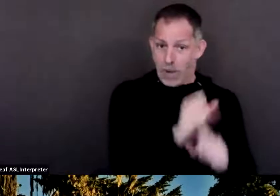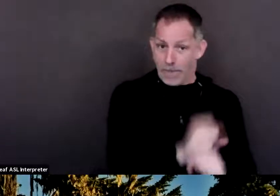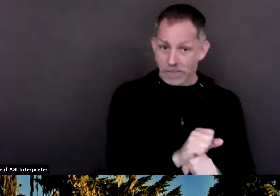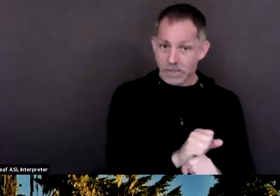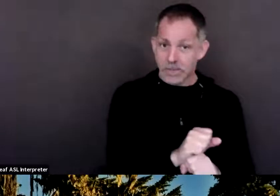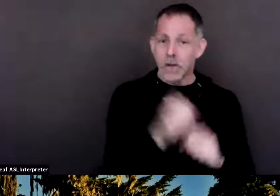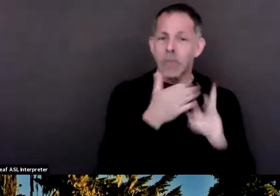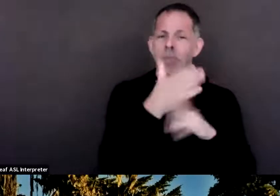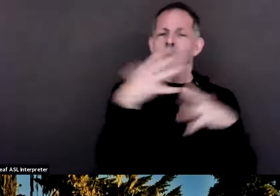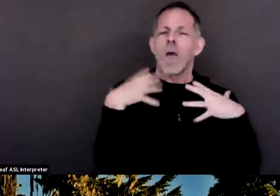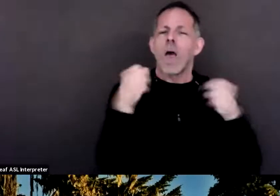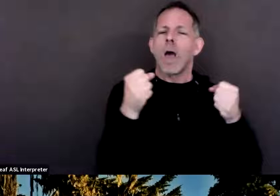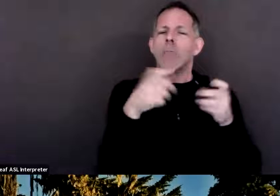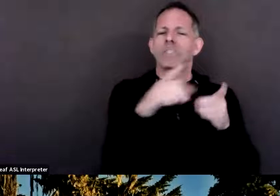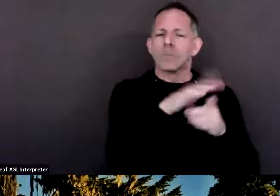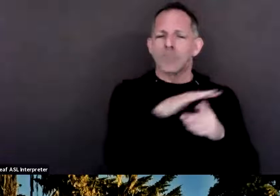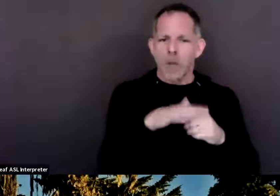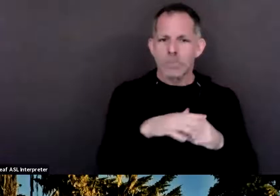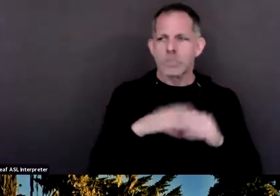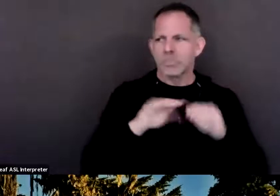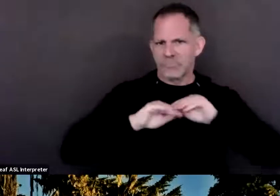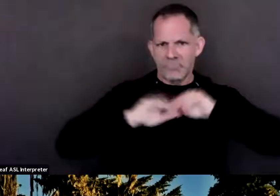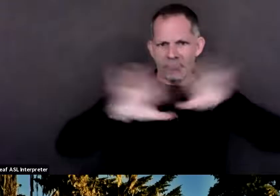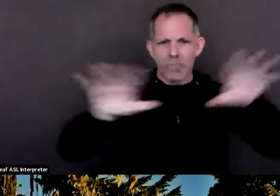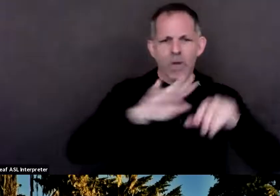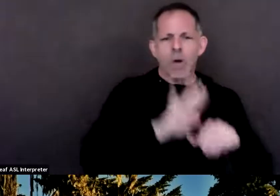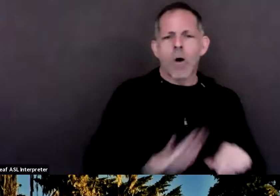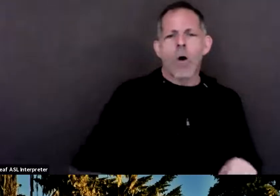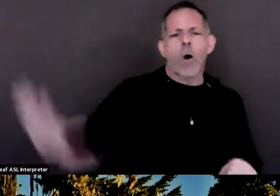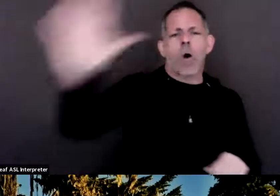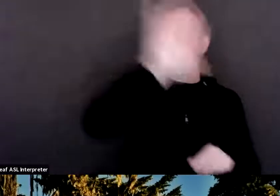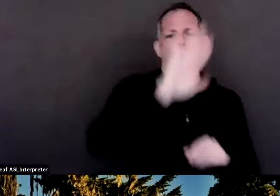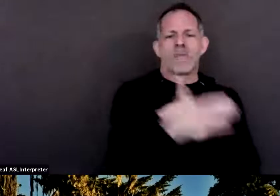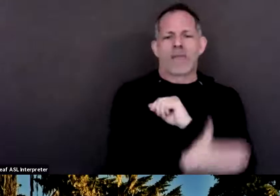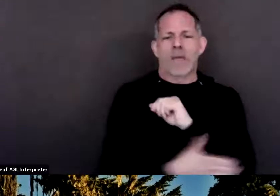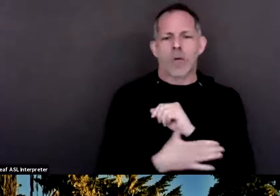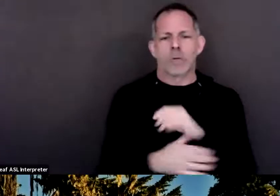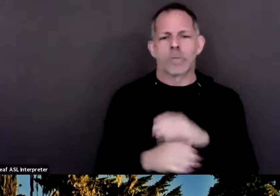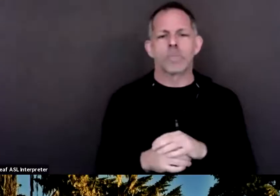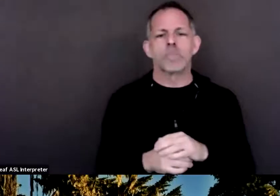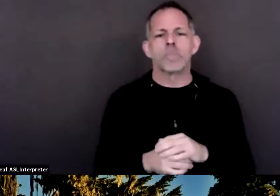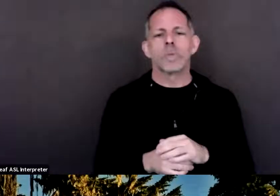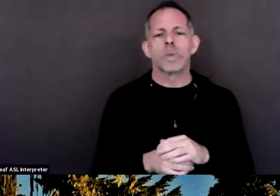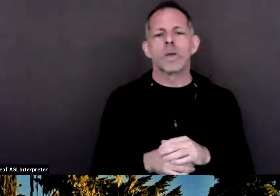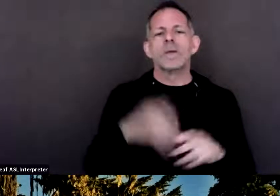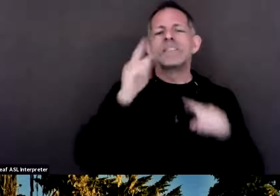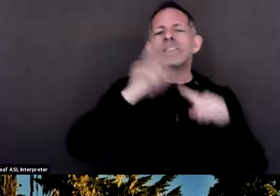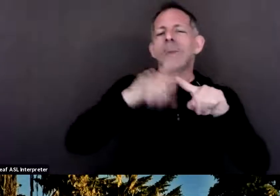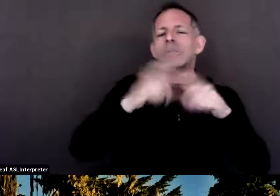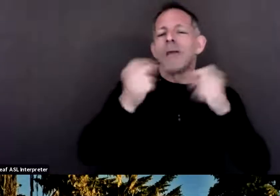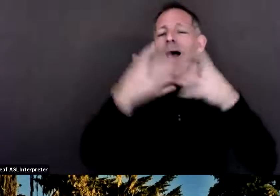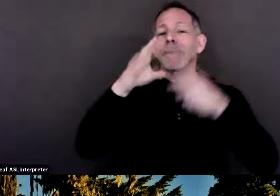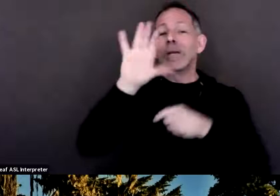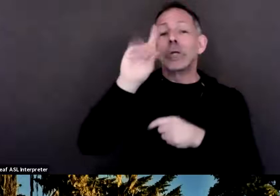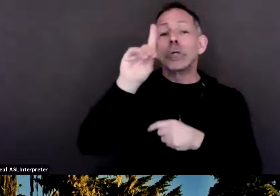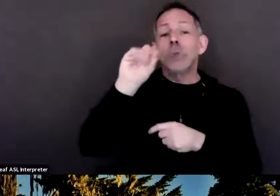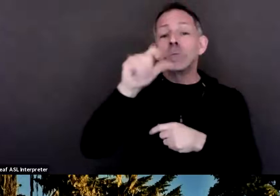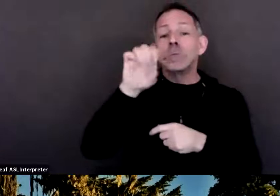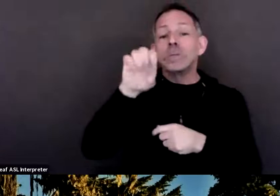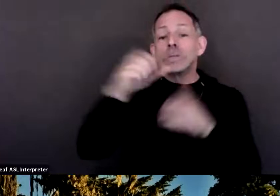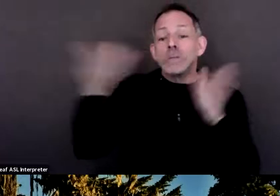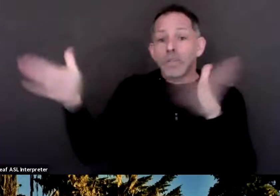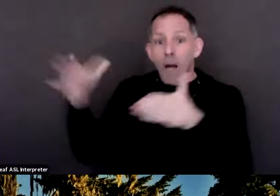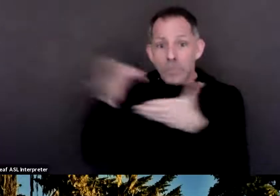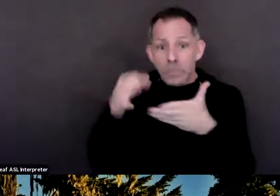allocation equitably around the county in terms of location and also in terms of the different modalities to make sure that